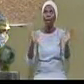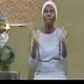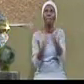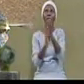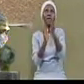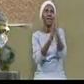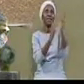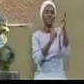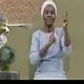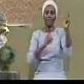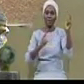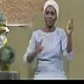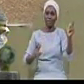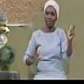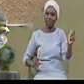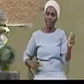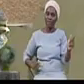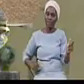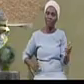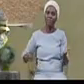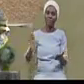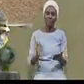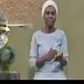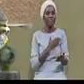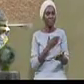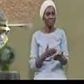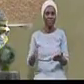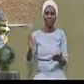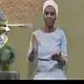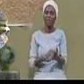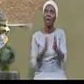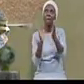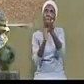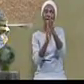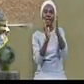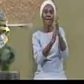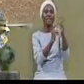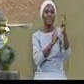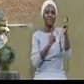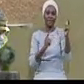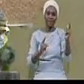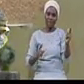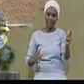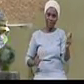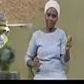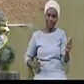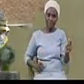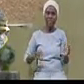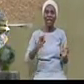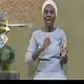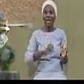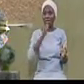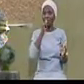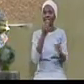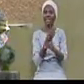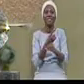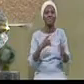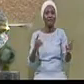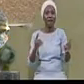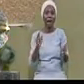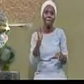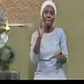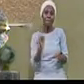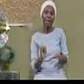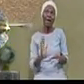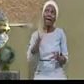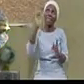delivered, praise the Lord. I am delivered, praise the Lord. I am